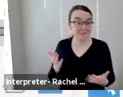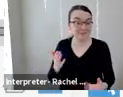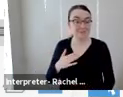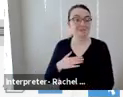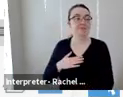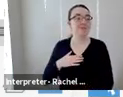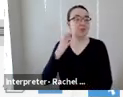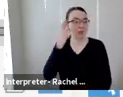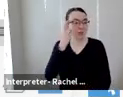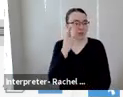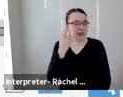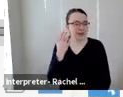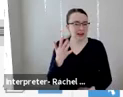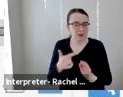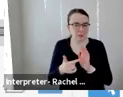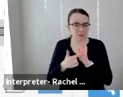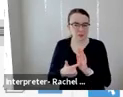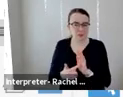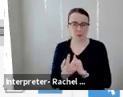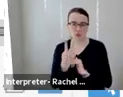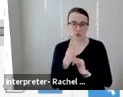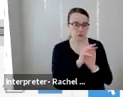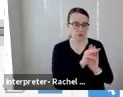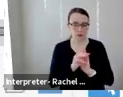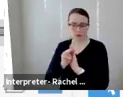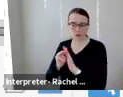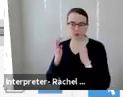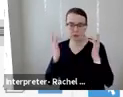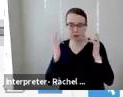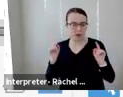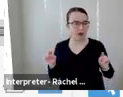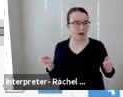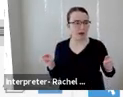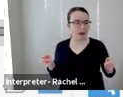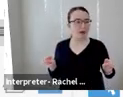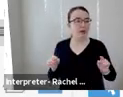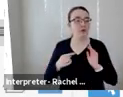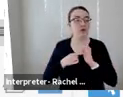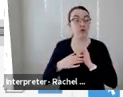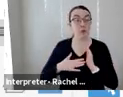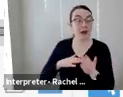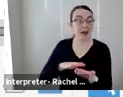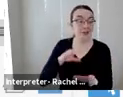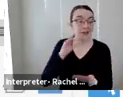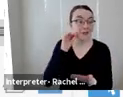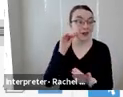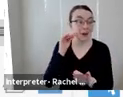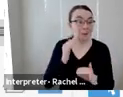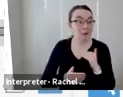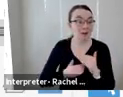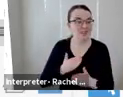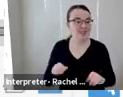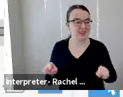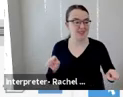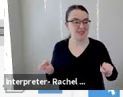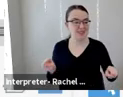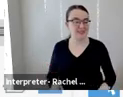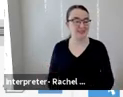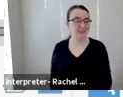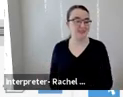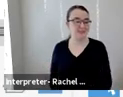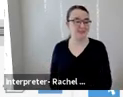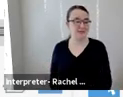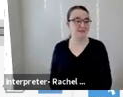for showing you these two models is to show you my learning process, that you're never